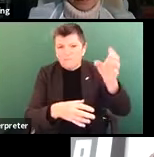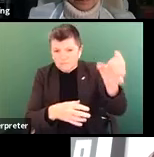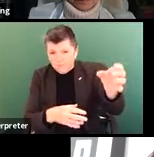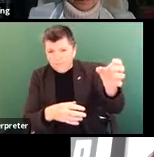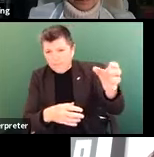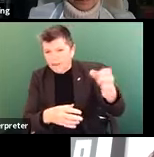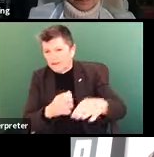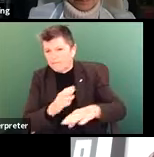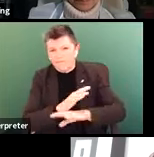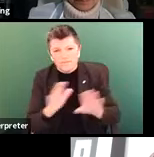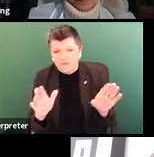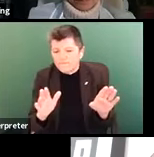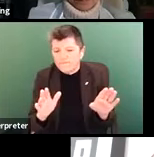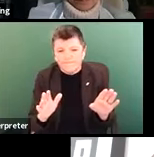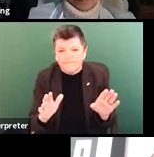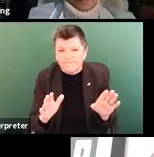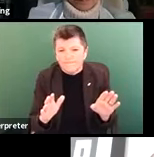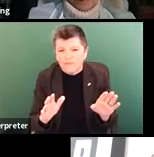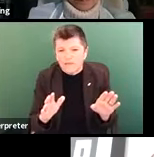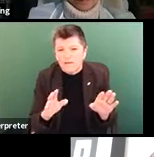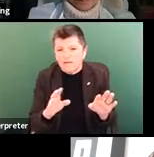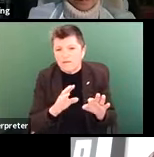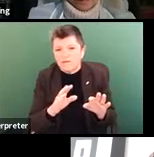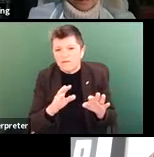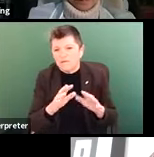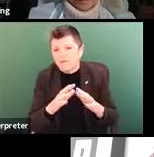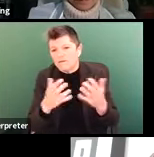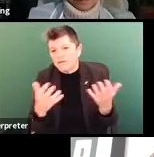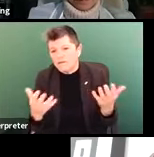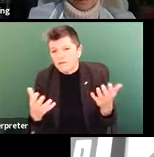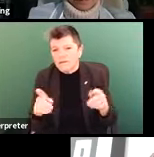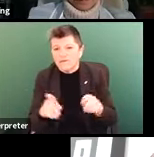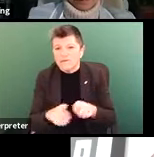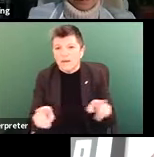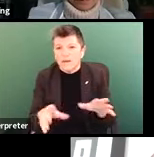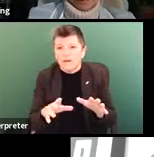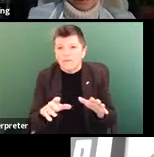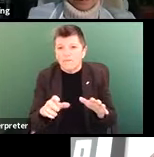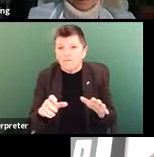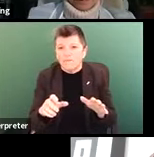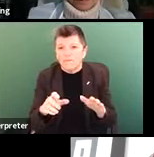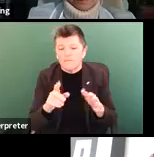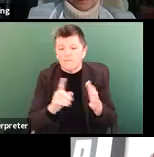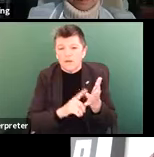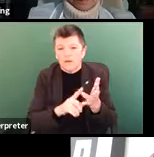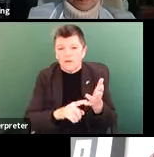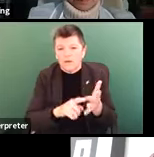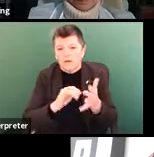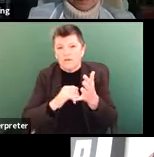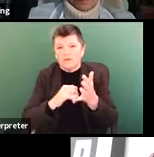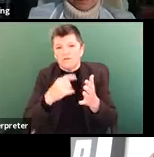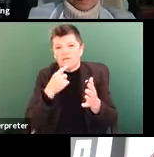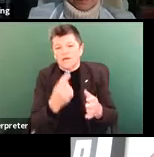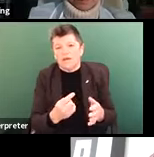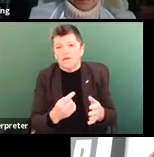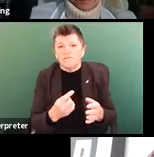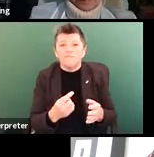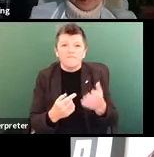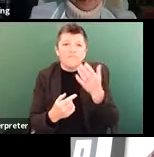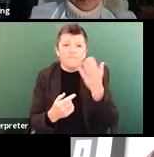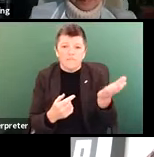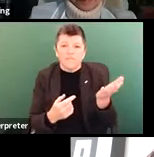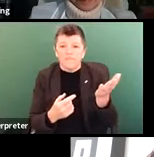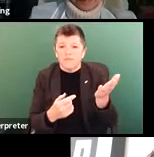with something like what Chauvel said, that they would